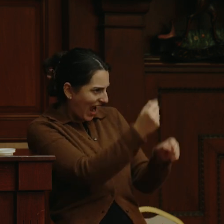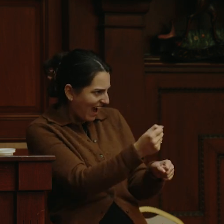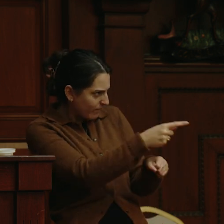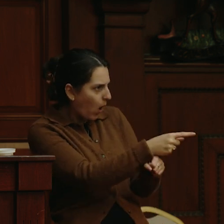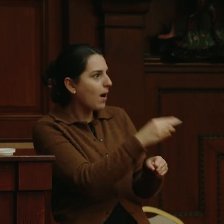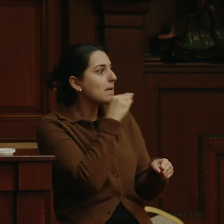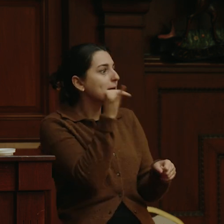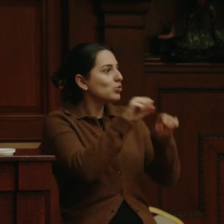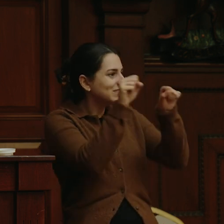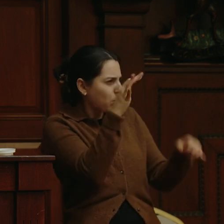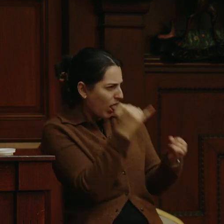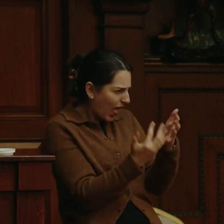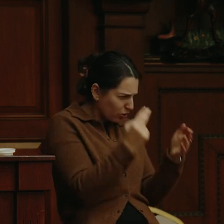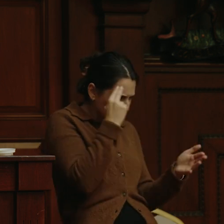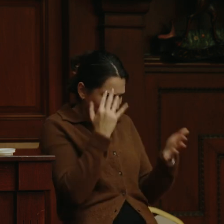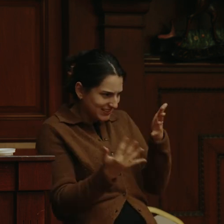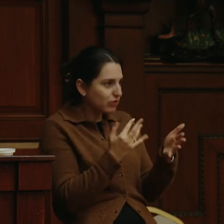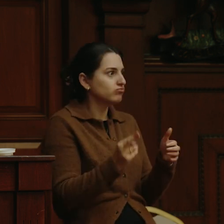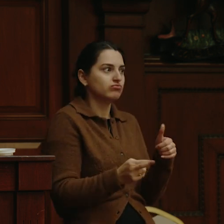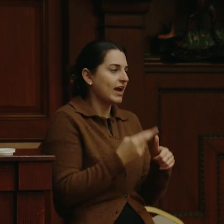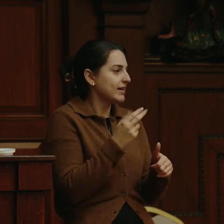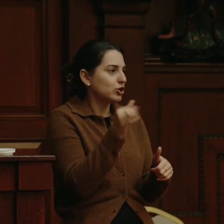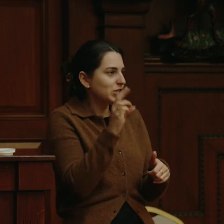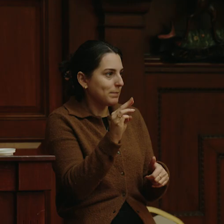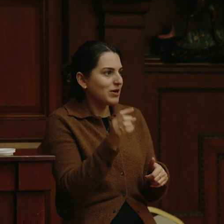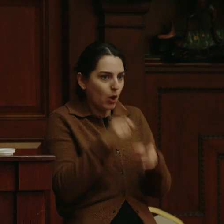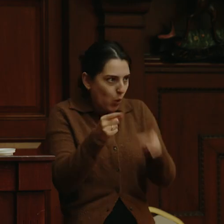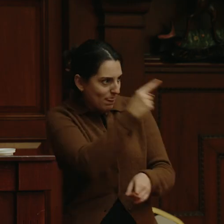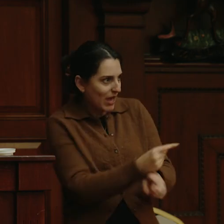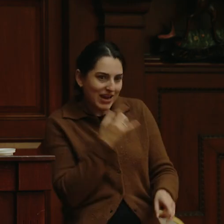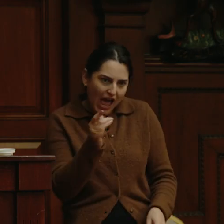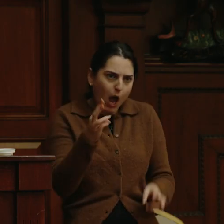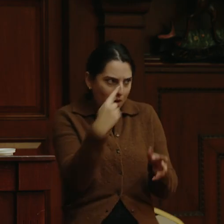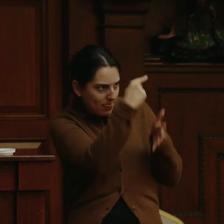the immune system looks like. Again, readily available, any doctor can order it.